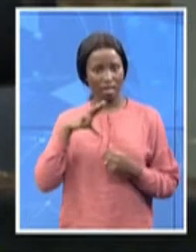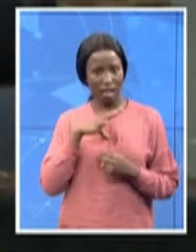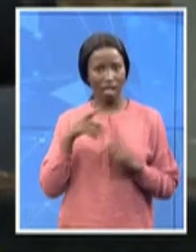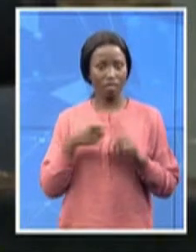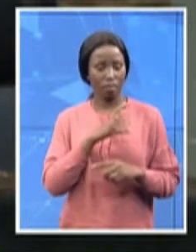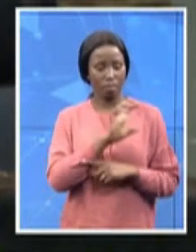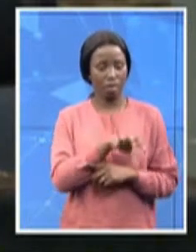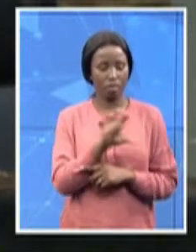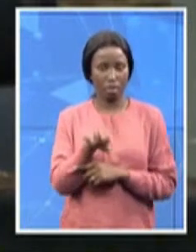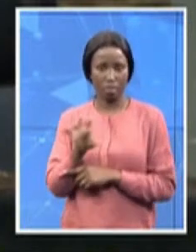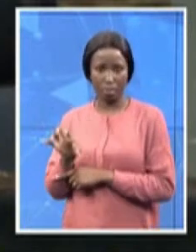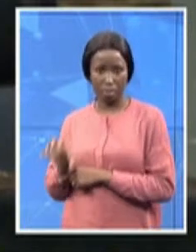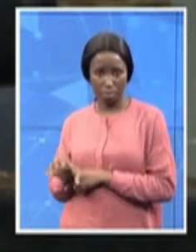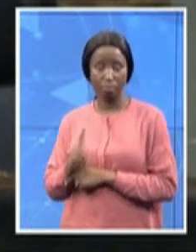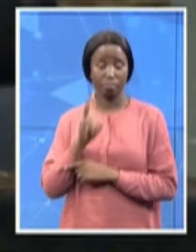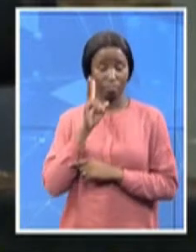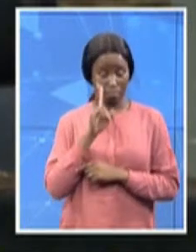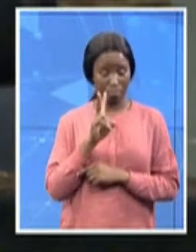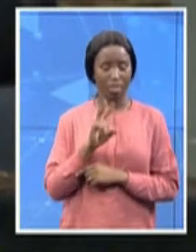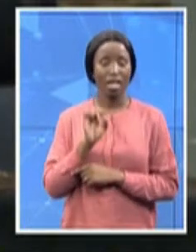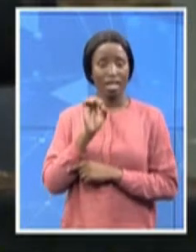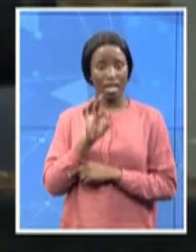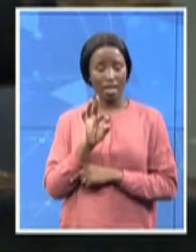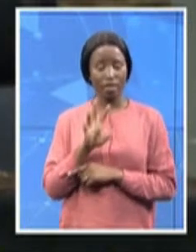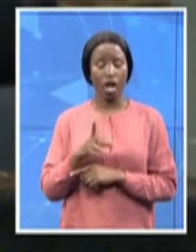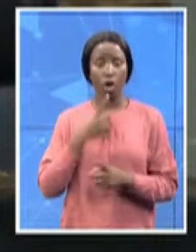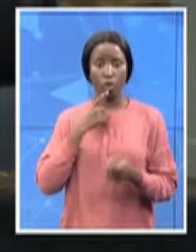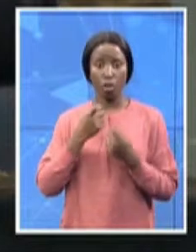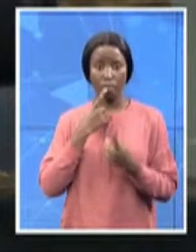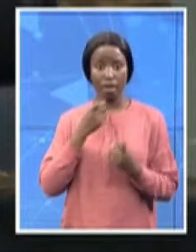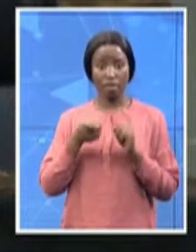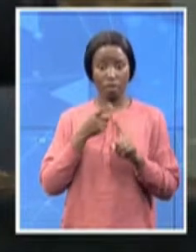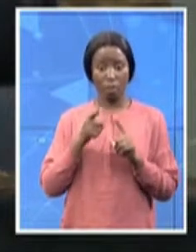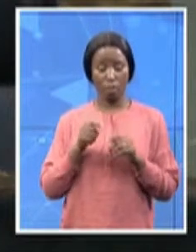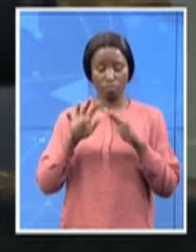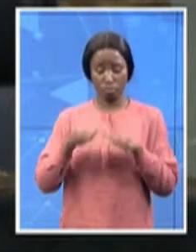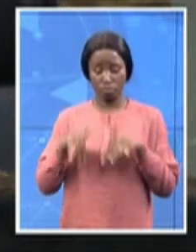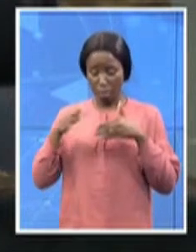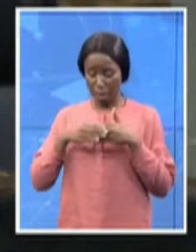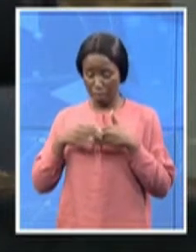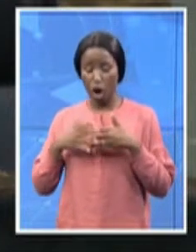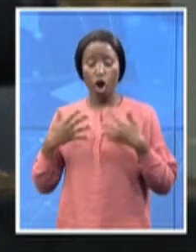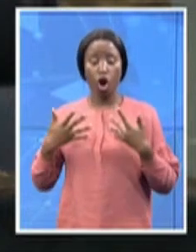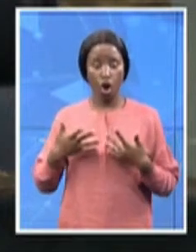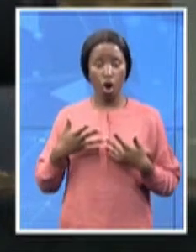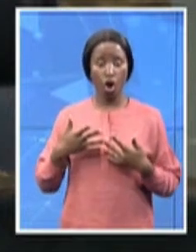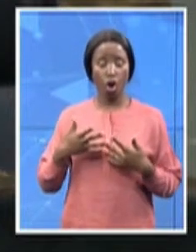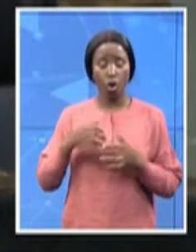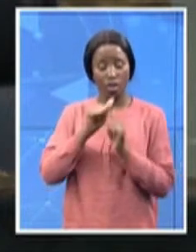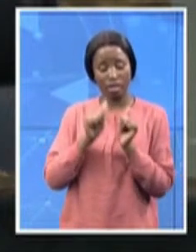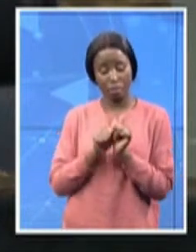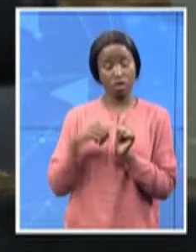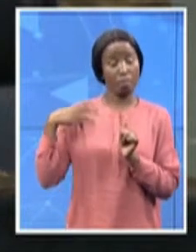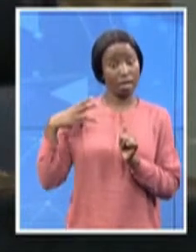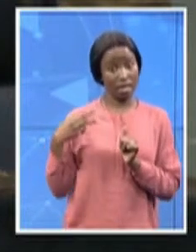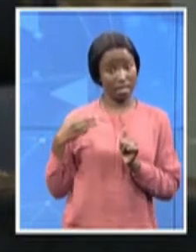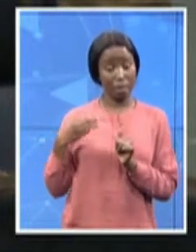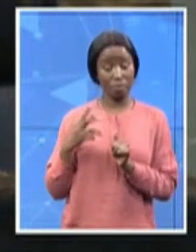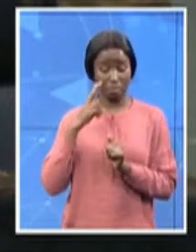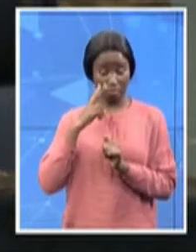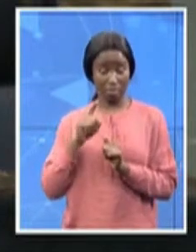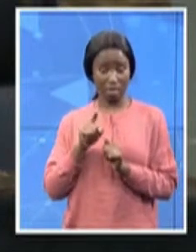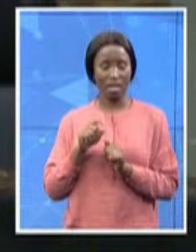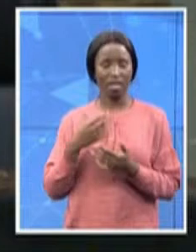Cabinet member or a Deputy Minister. If the complaint is against the MEC, the Premier, or a member of the